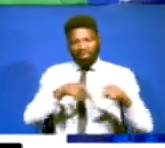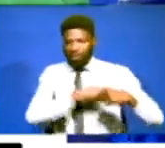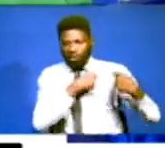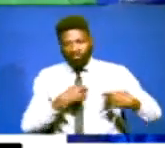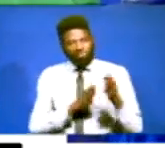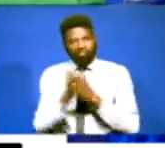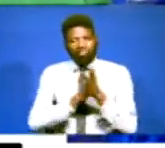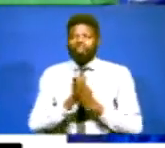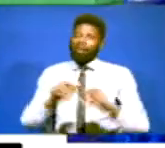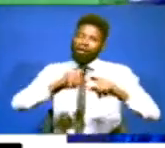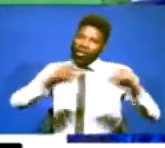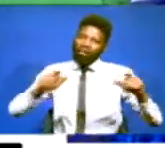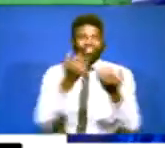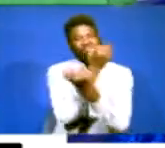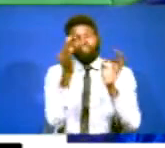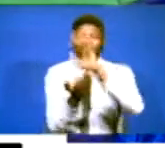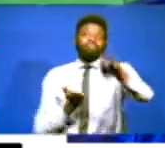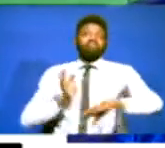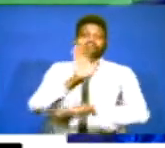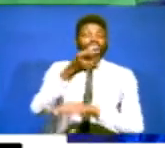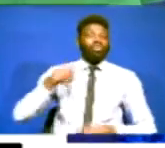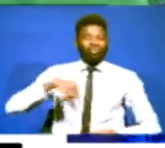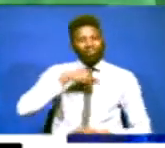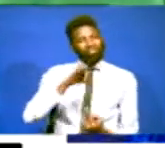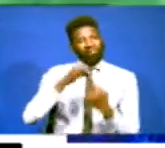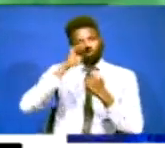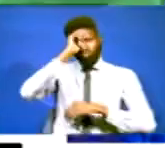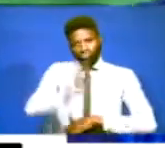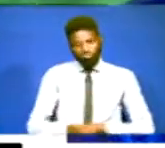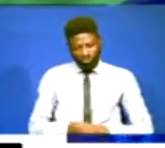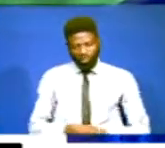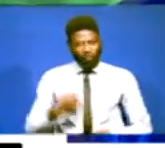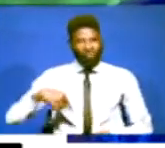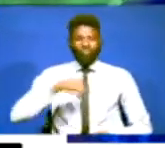We pay special tribute to them, and we are saddened